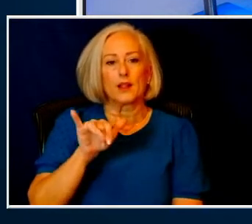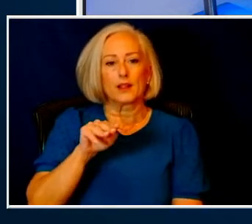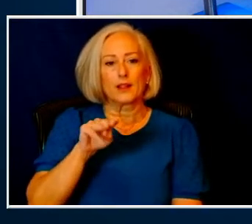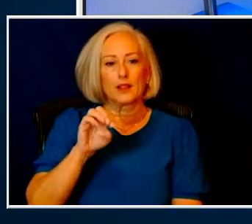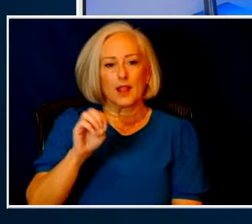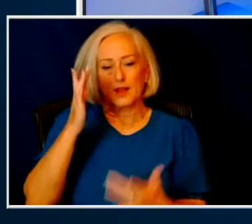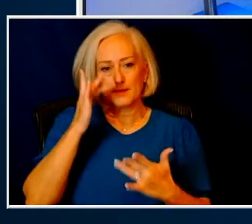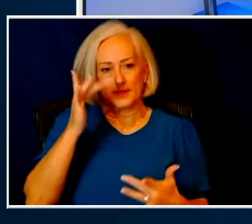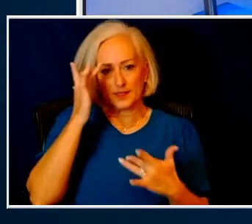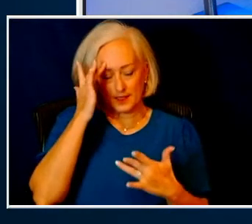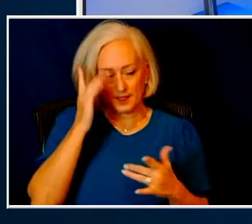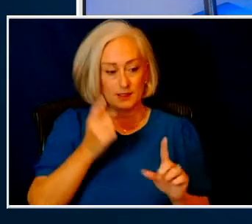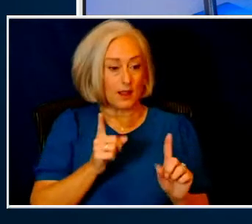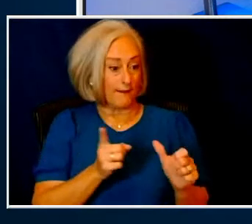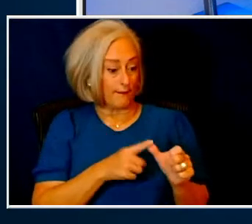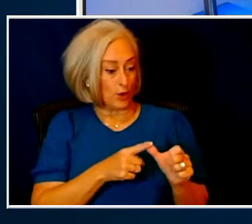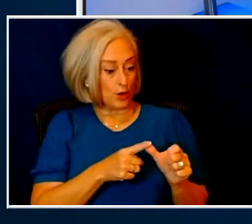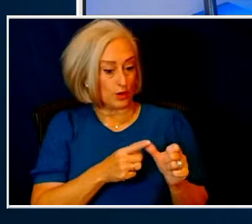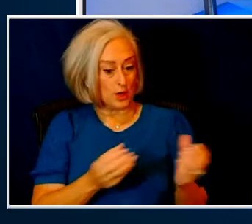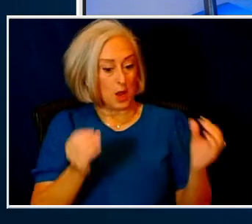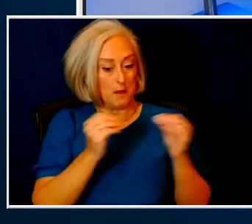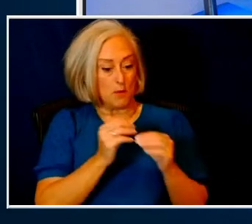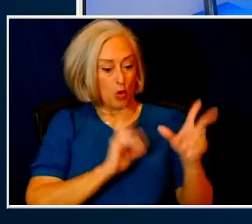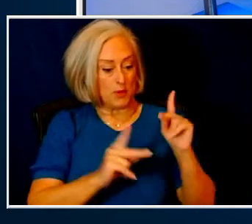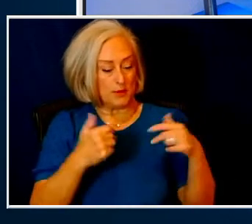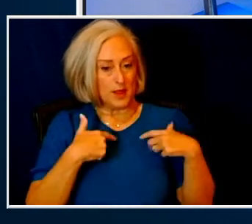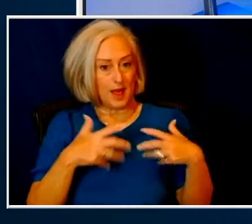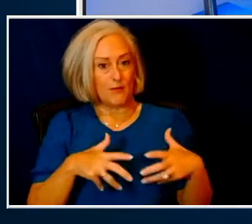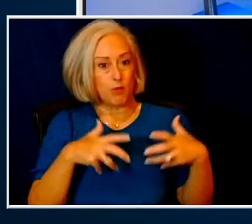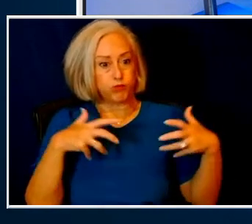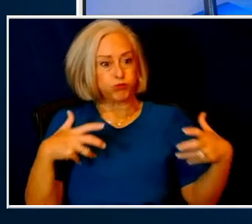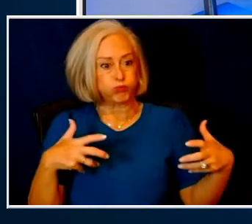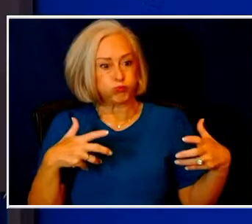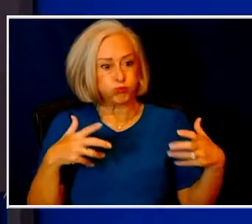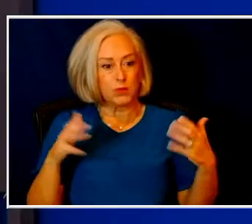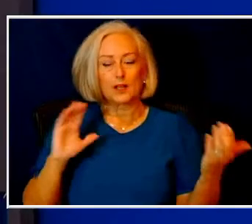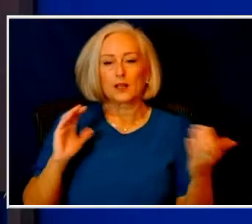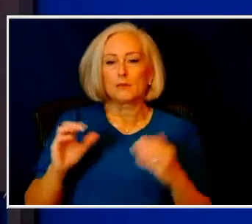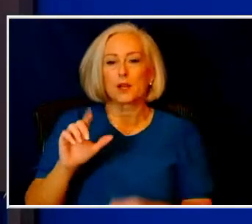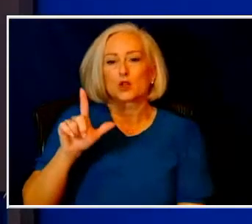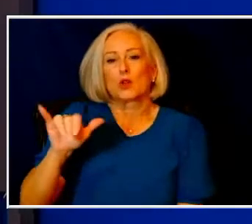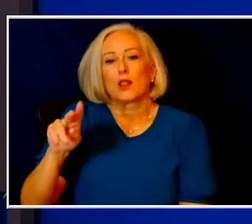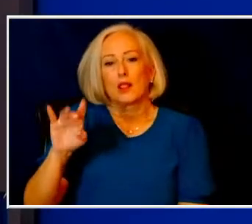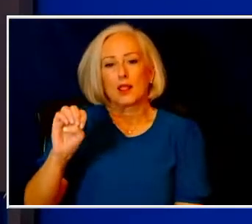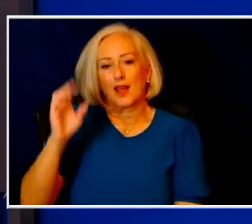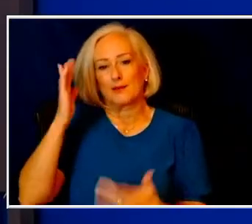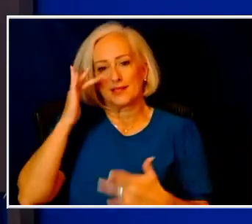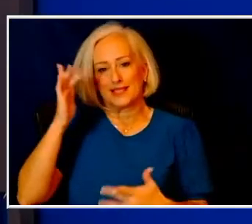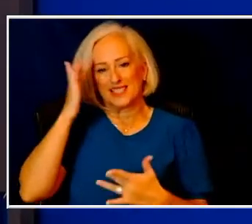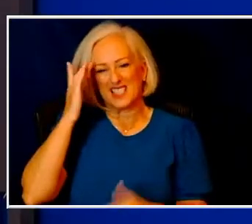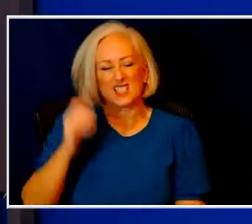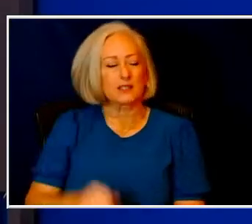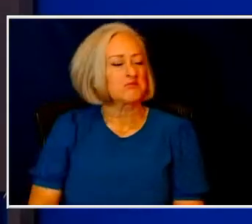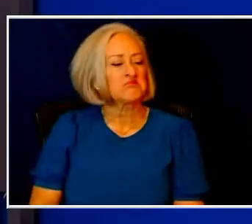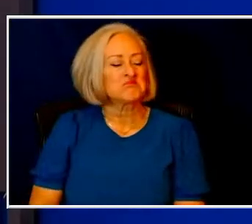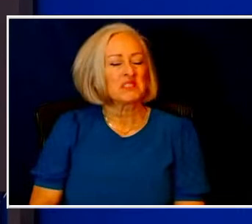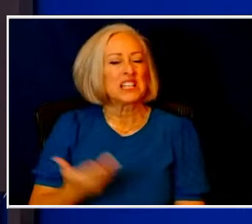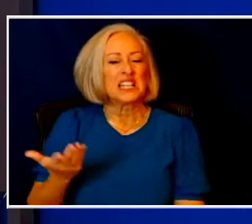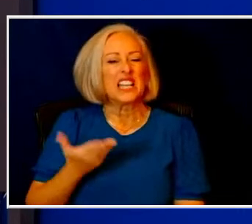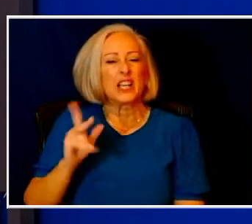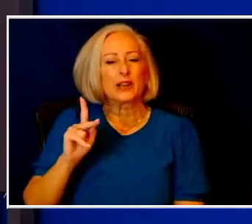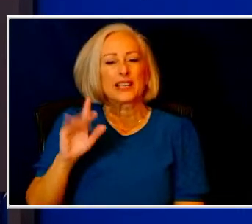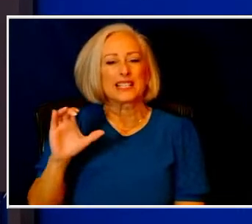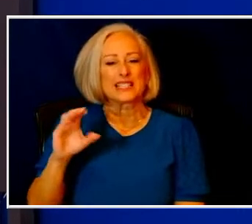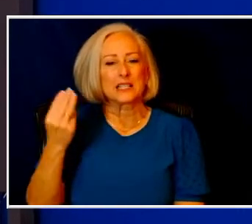obesity than there is Lyme disease. Yeah, and certainly around here. Again, we don't have too much Lyme in the Kansas, Missouri area. We know the ticks